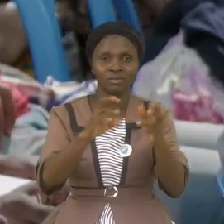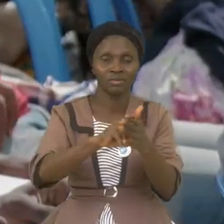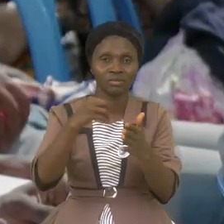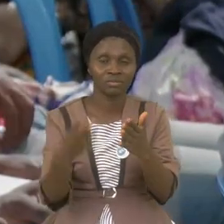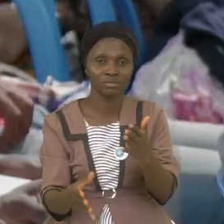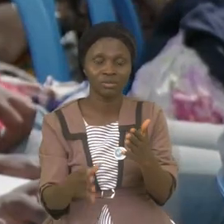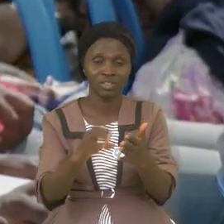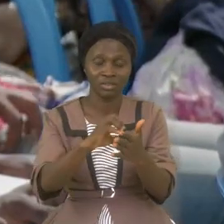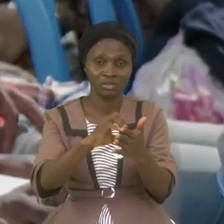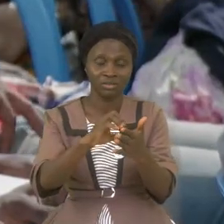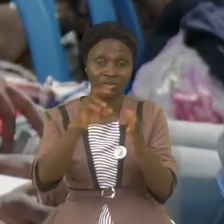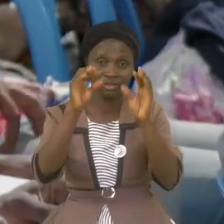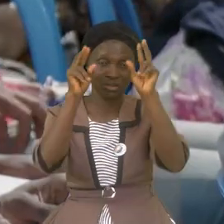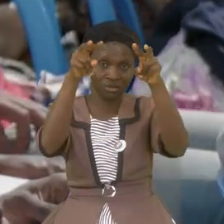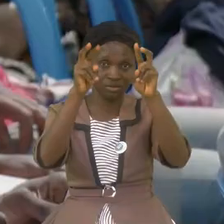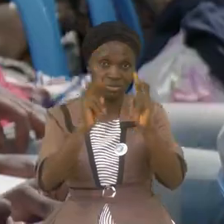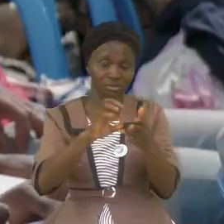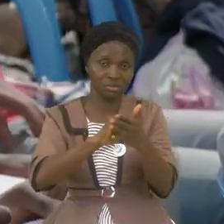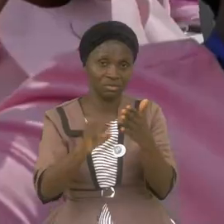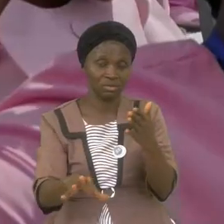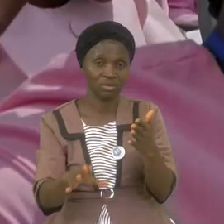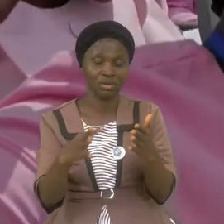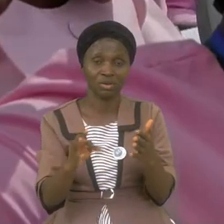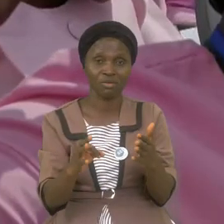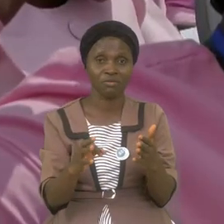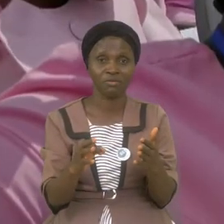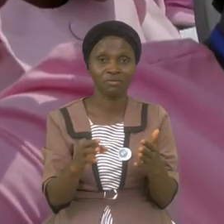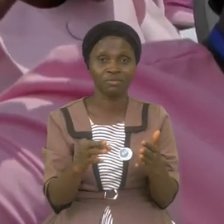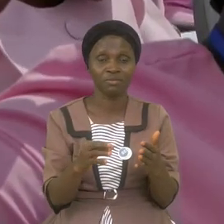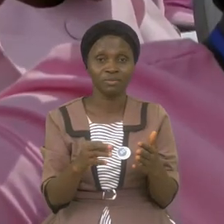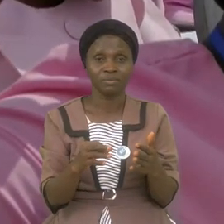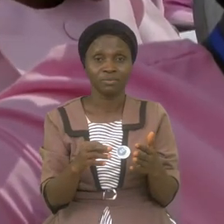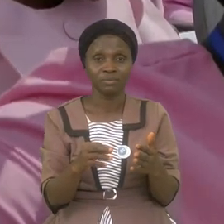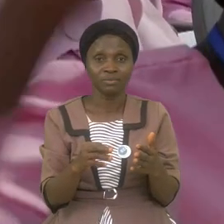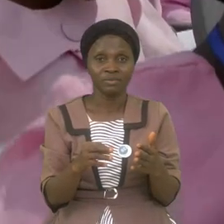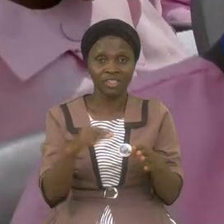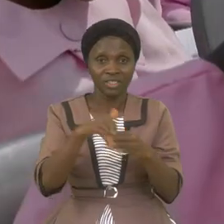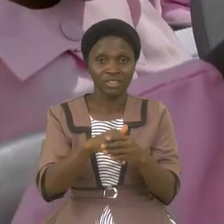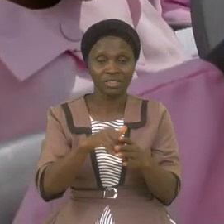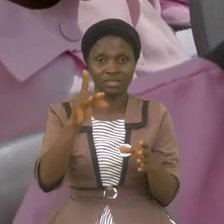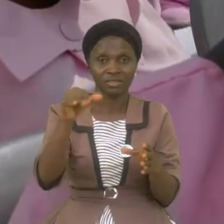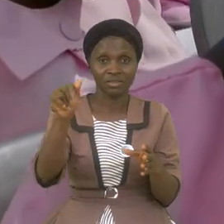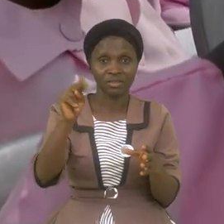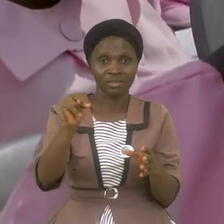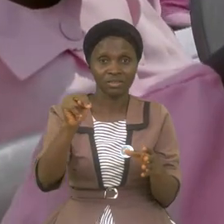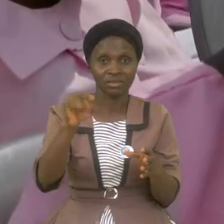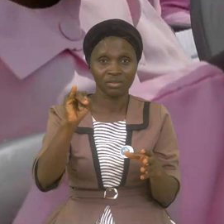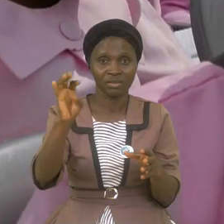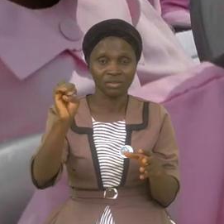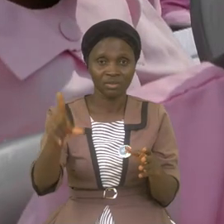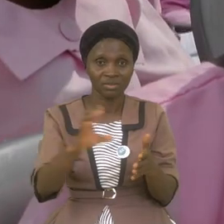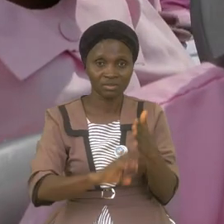maniac. He became a maniac. Look at Daniel chapter 4. And I'm reading from